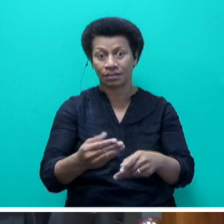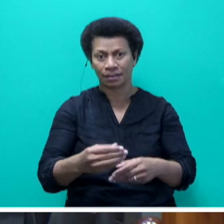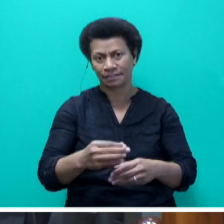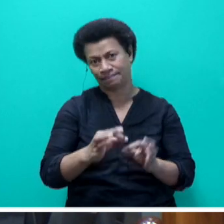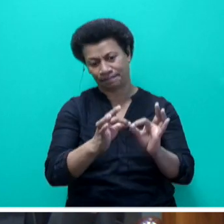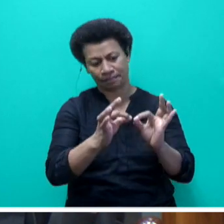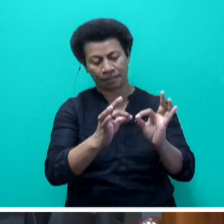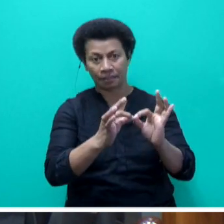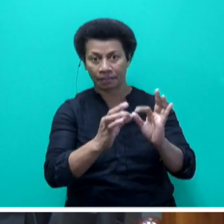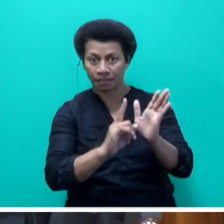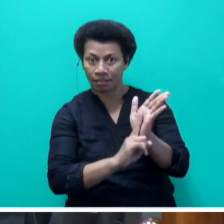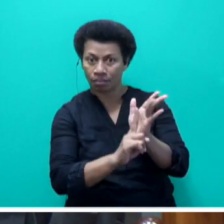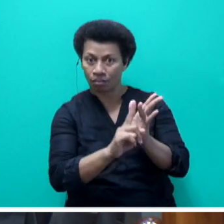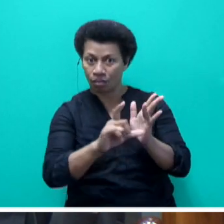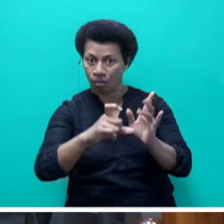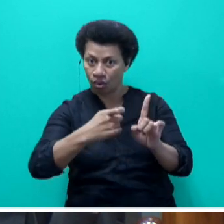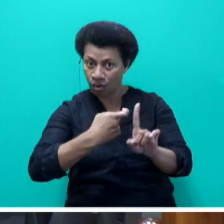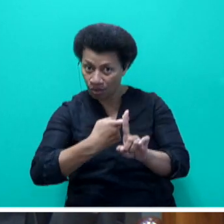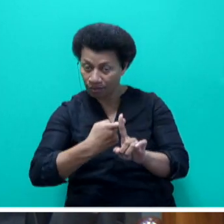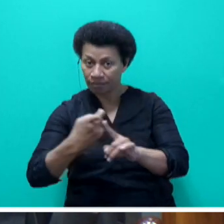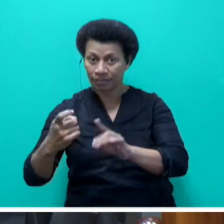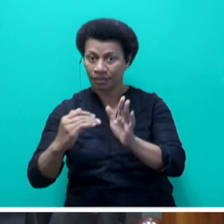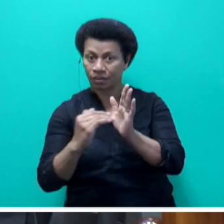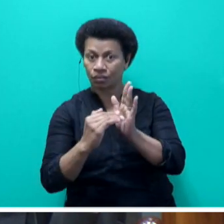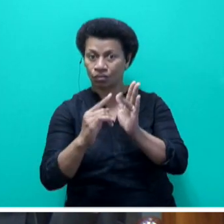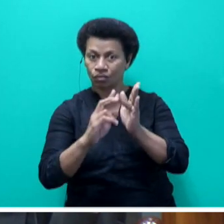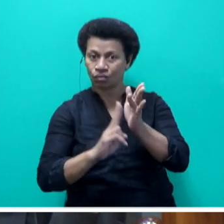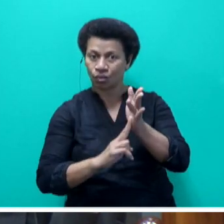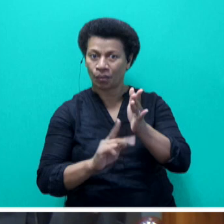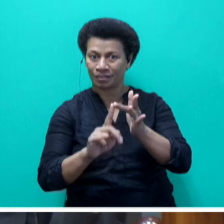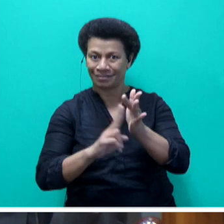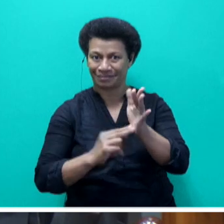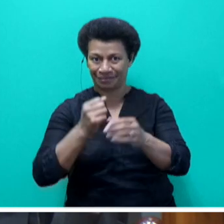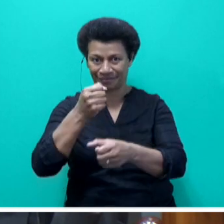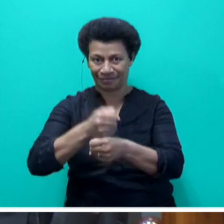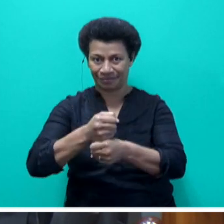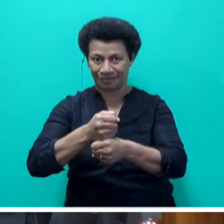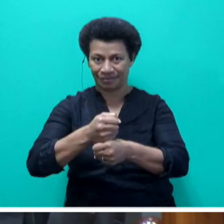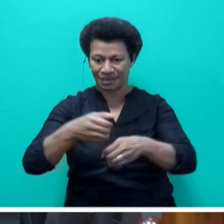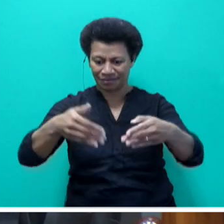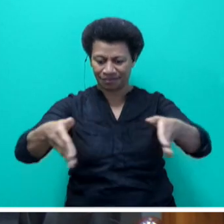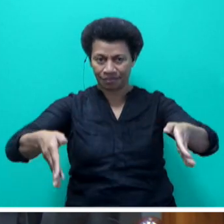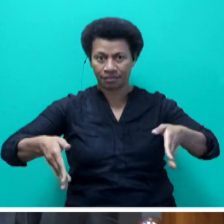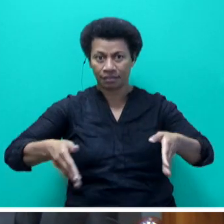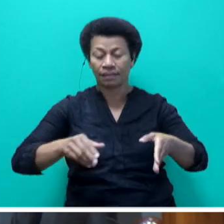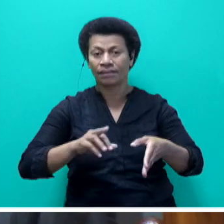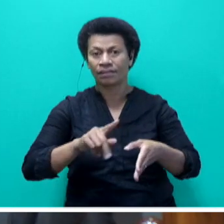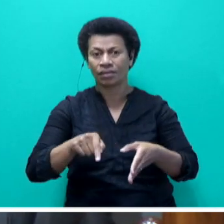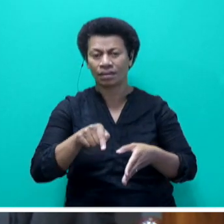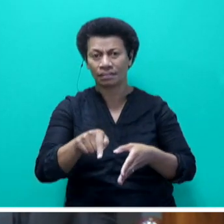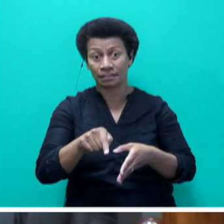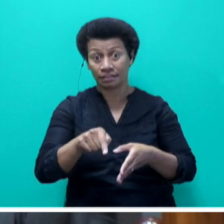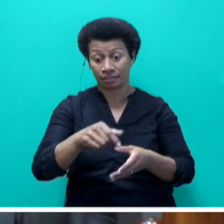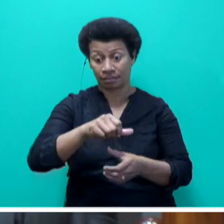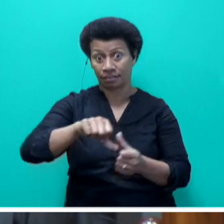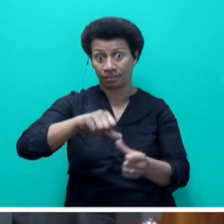that was introduced by the Fiji First Government to reform the outdated and bureaucratic steps associated